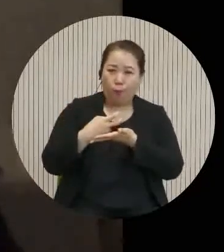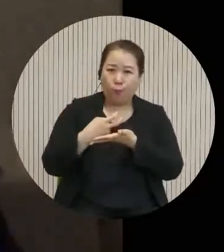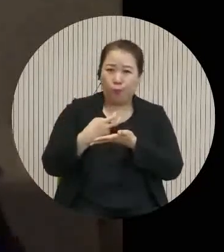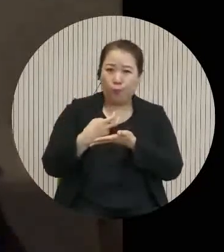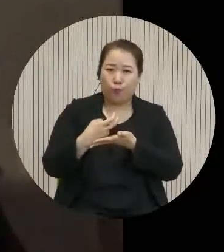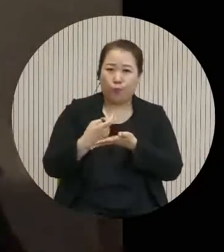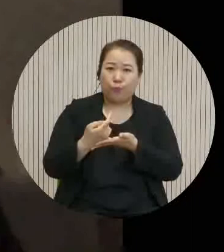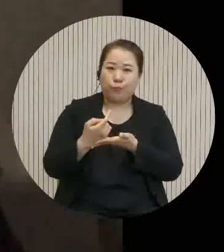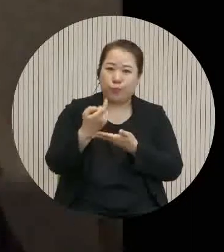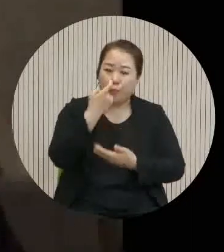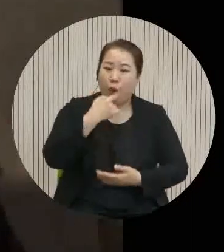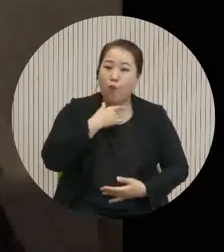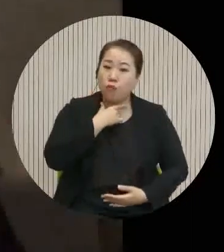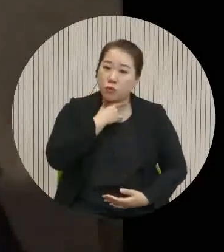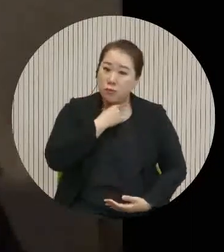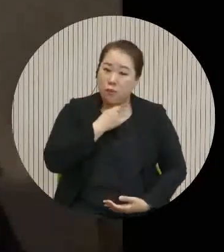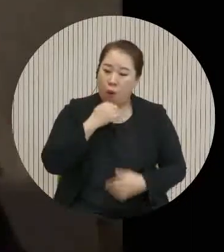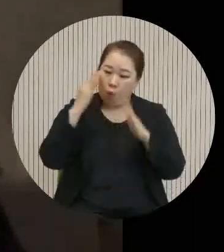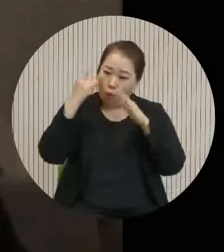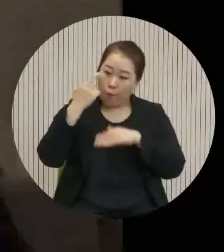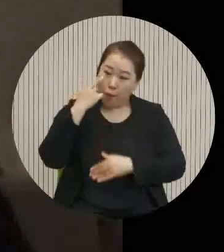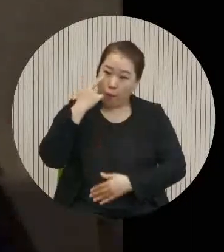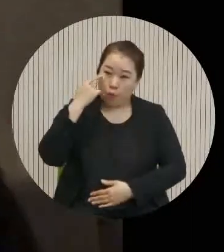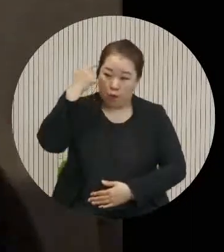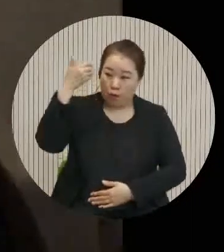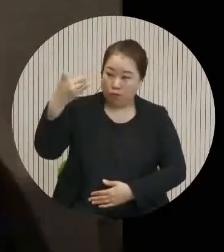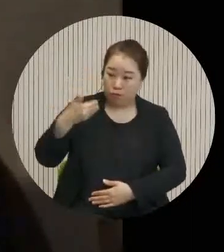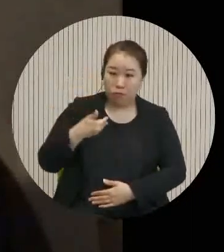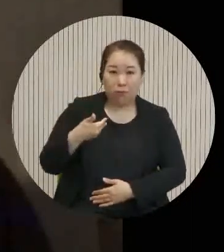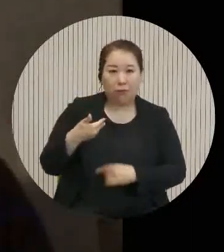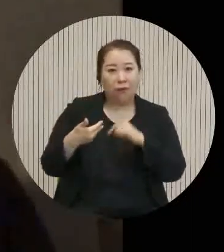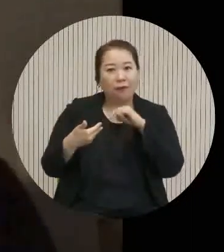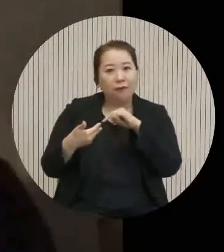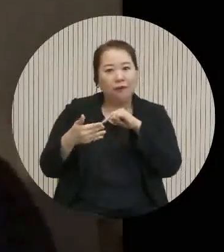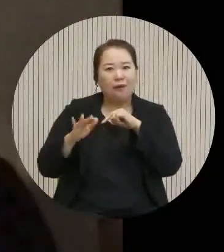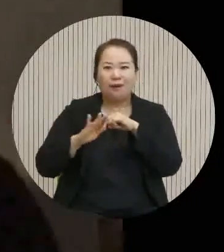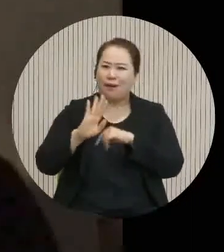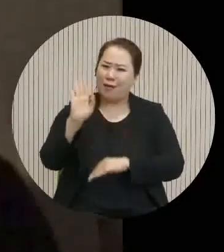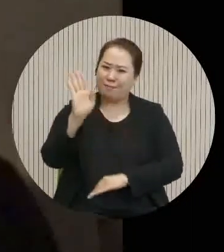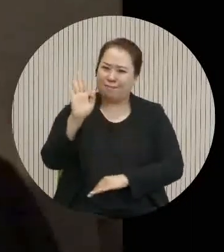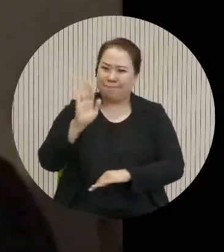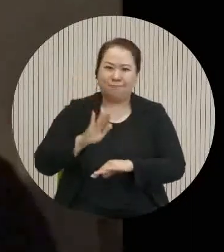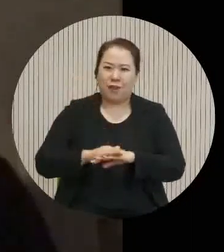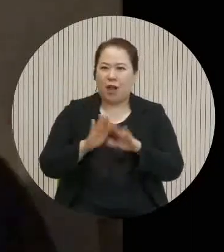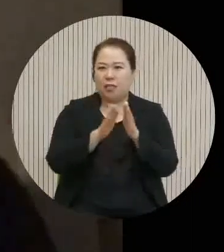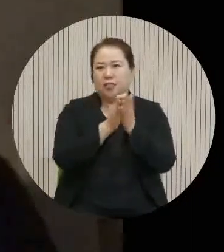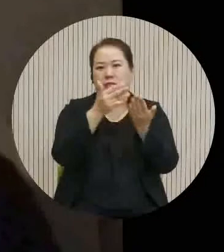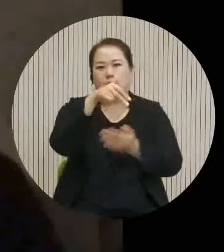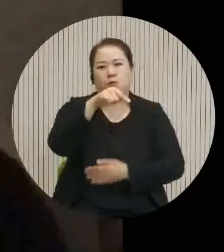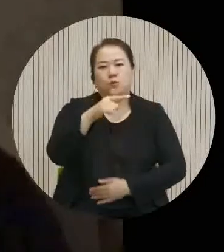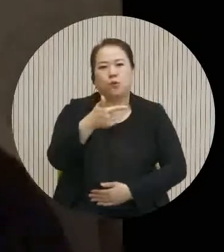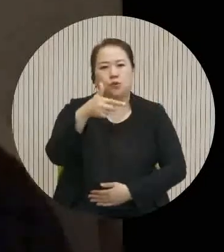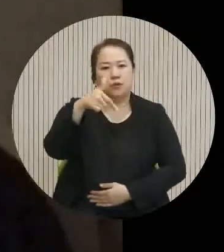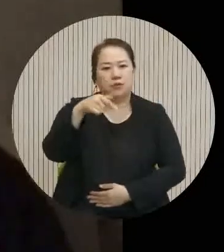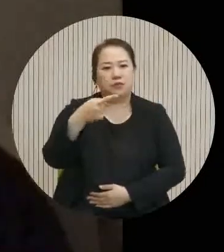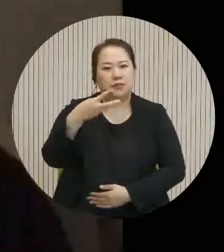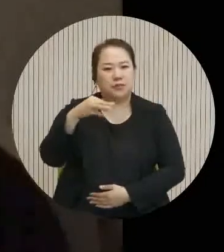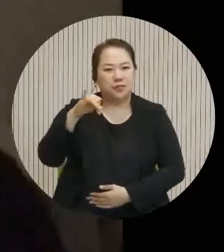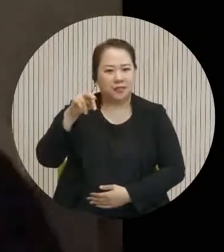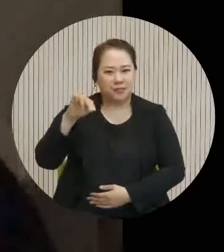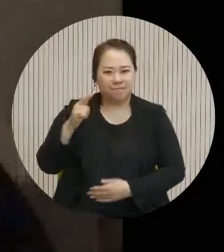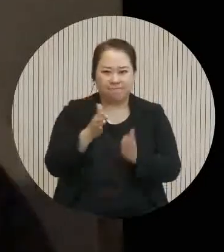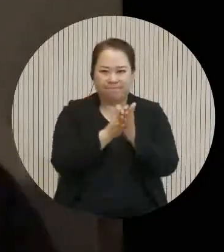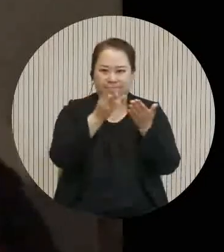class. I said, Evelyn, don't bother. Read John Grisham's novels. You'll learn all about the